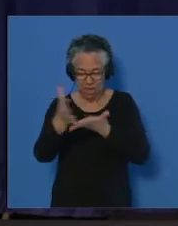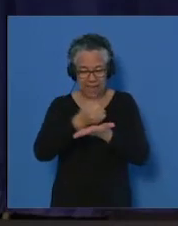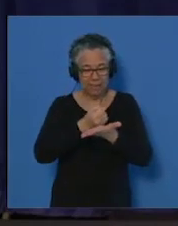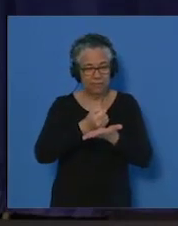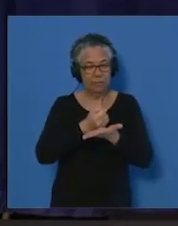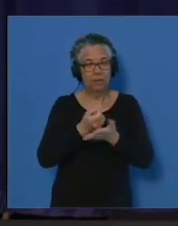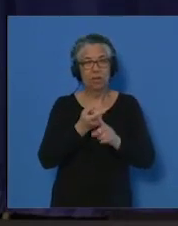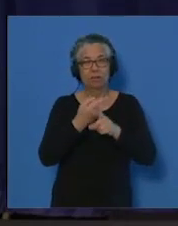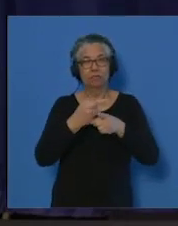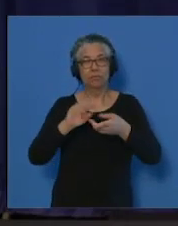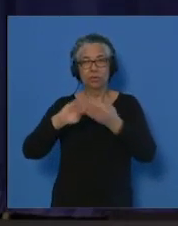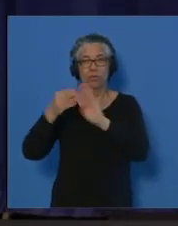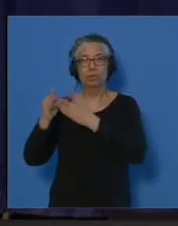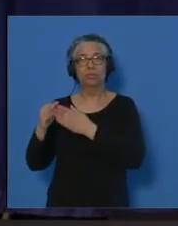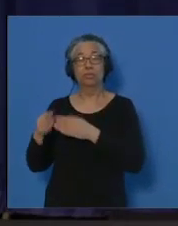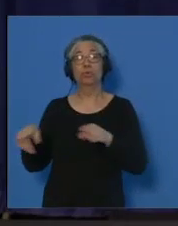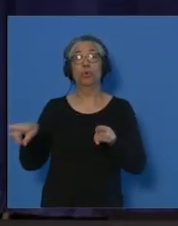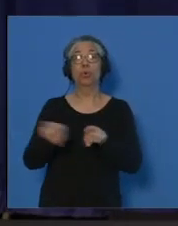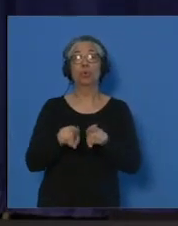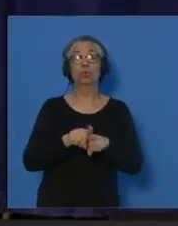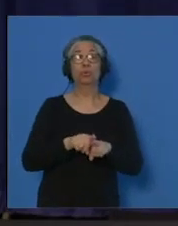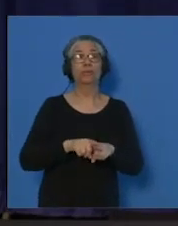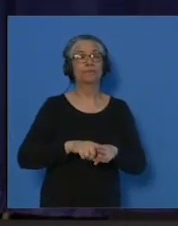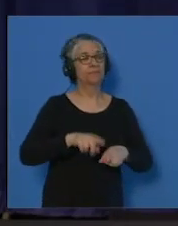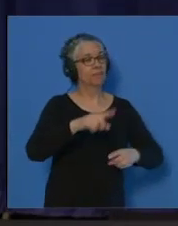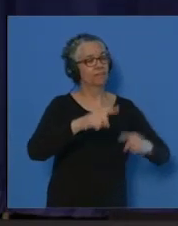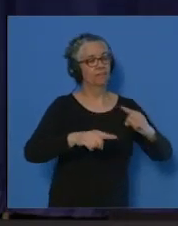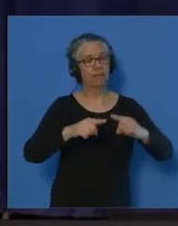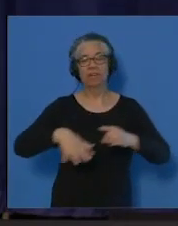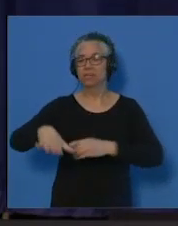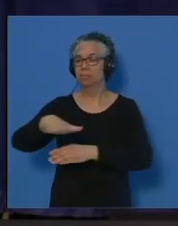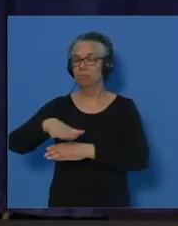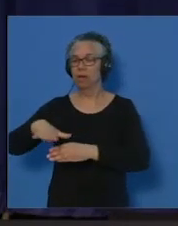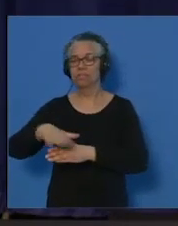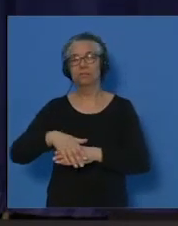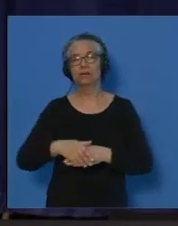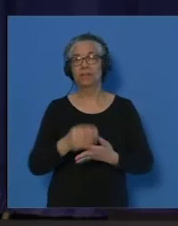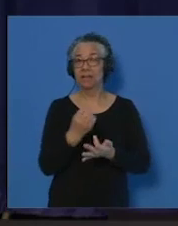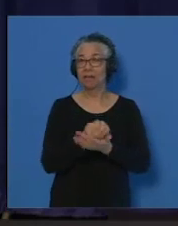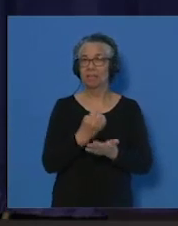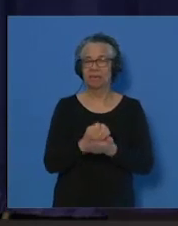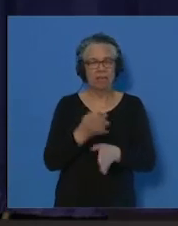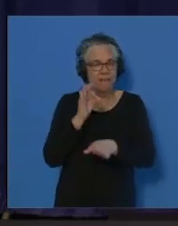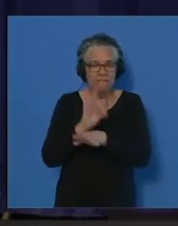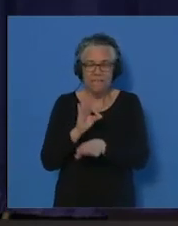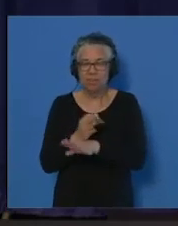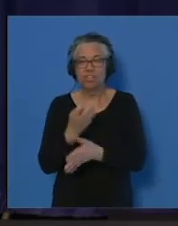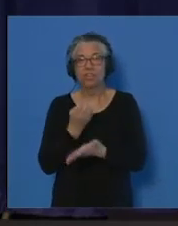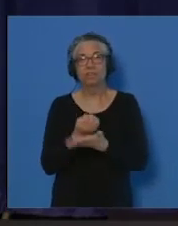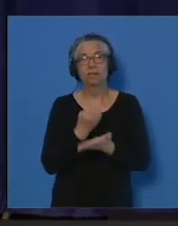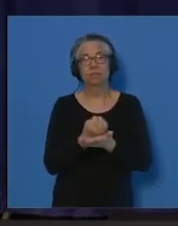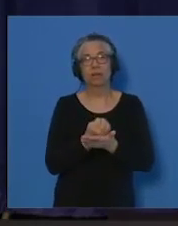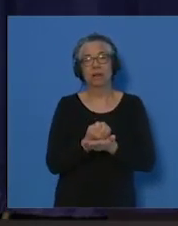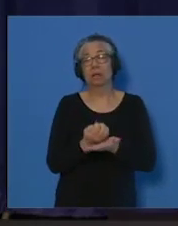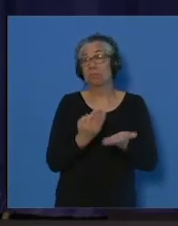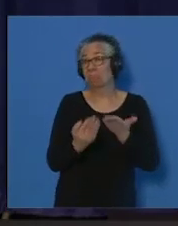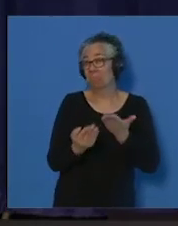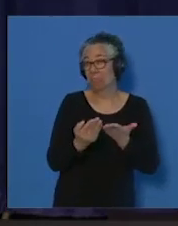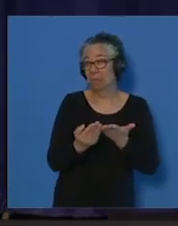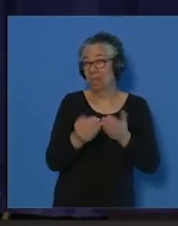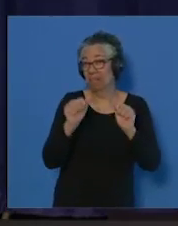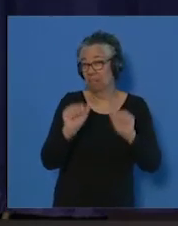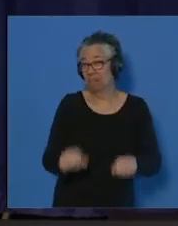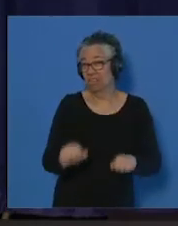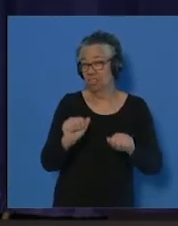of the community and all sectors of the Bermuda economy about the functioning of the economy and potential recovery